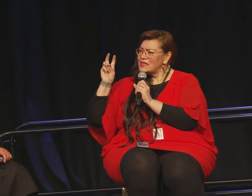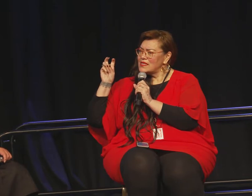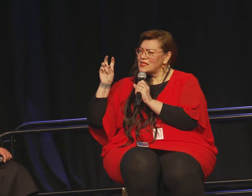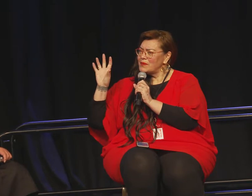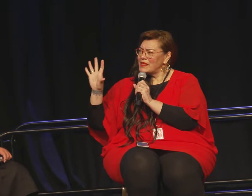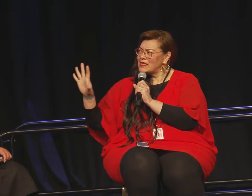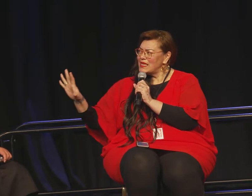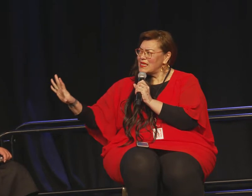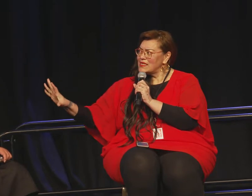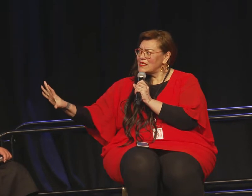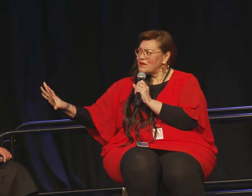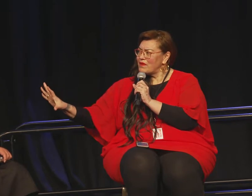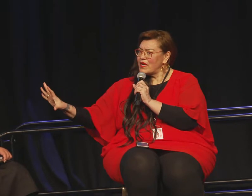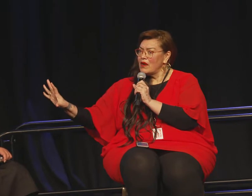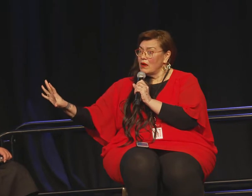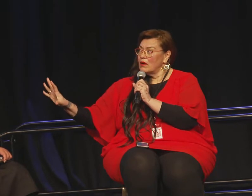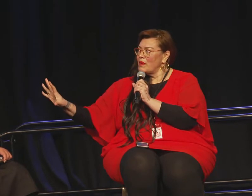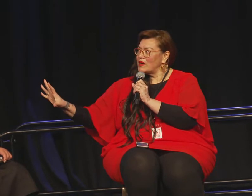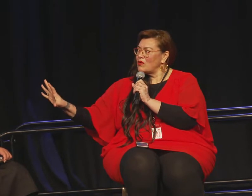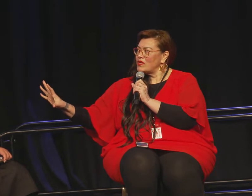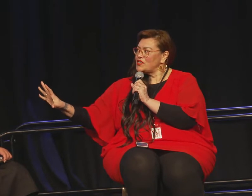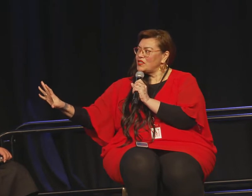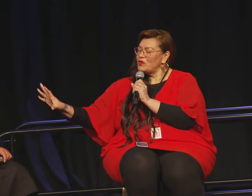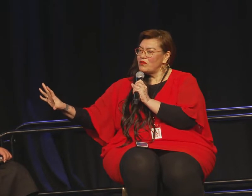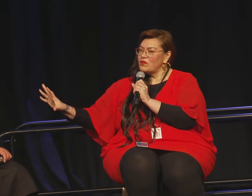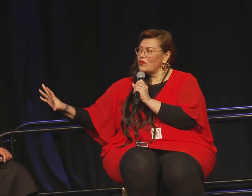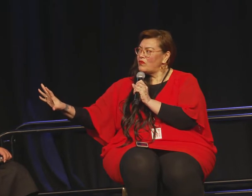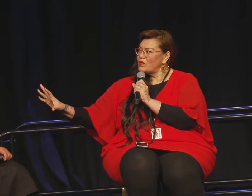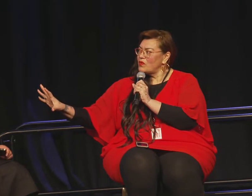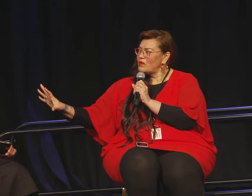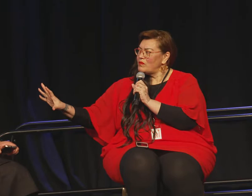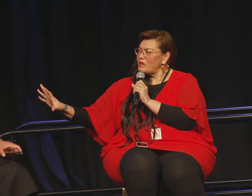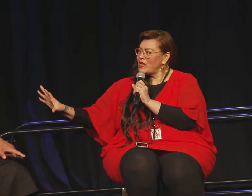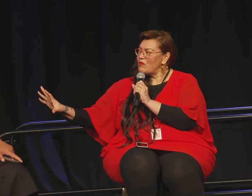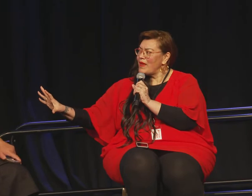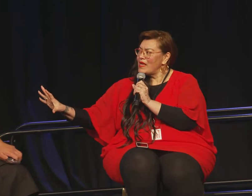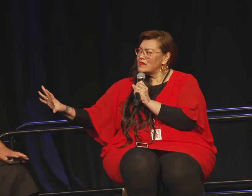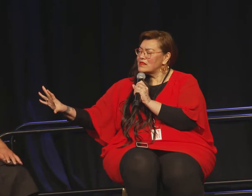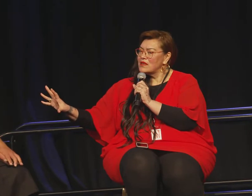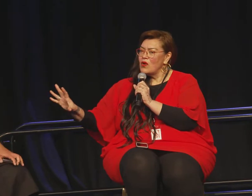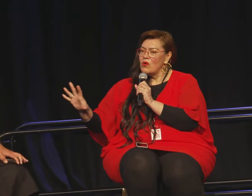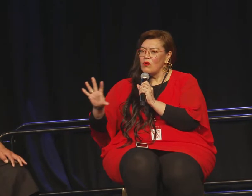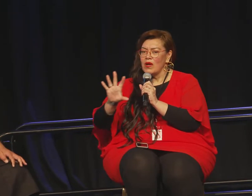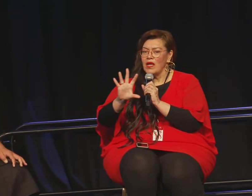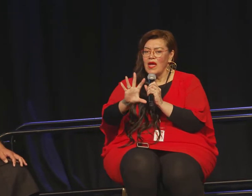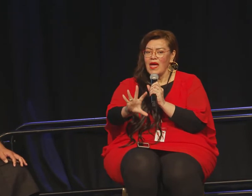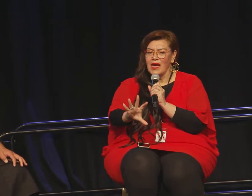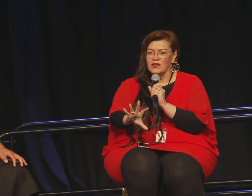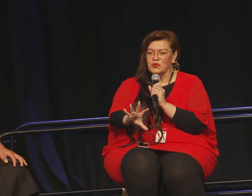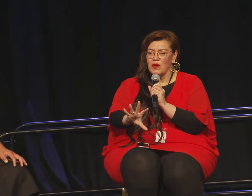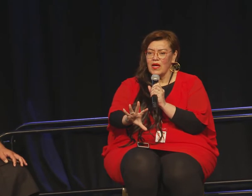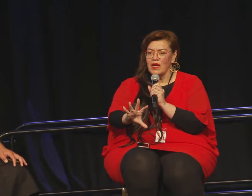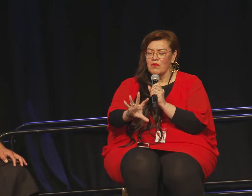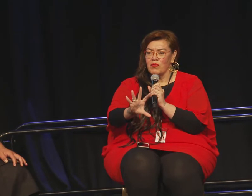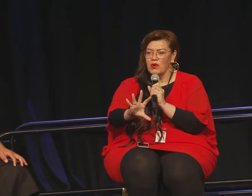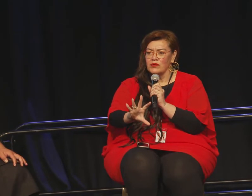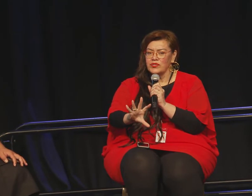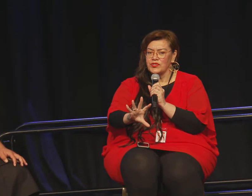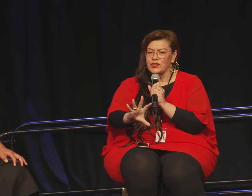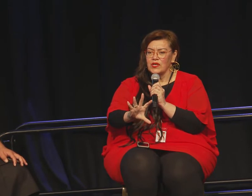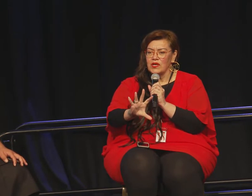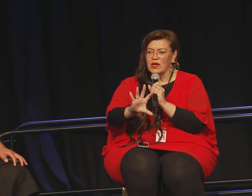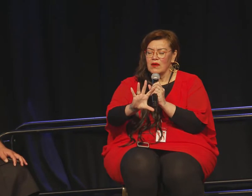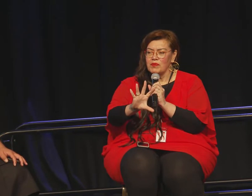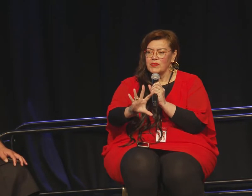that as a disability is different oh my God is she going to fall on the floor and pee her pants or how do I